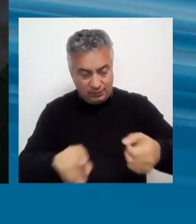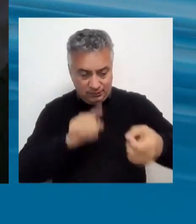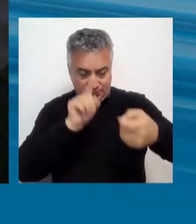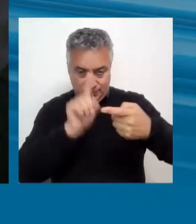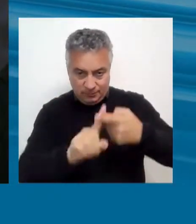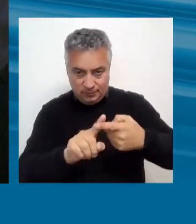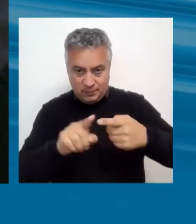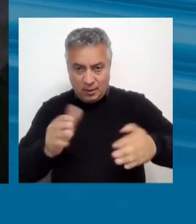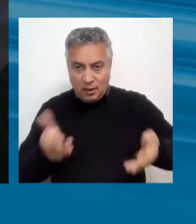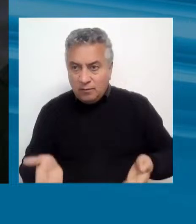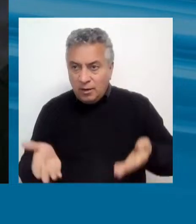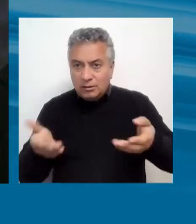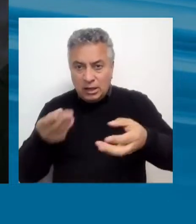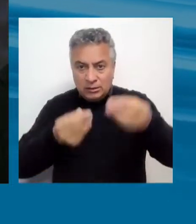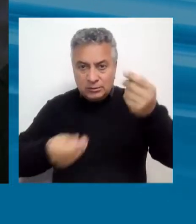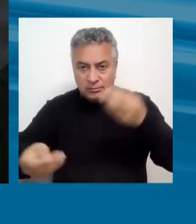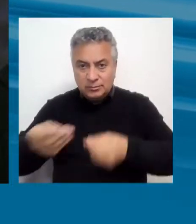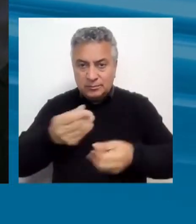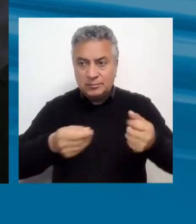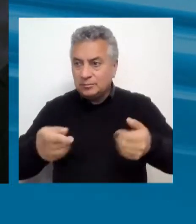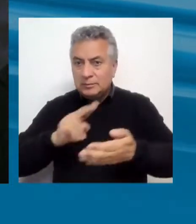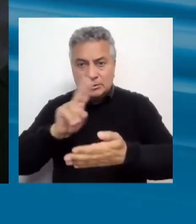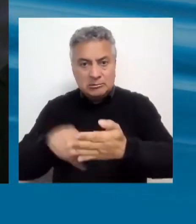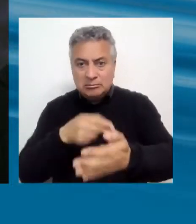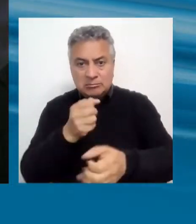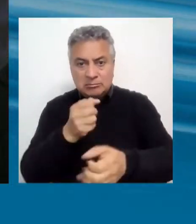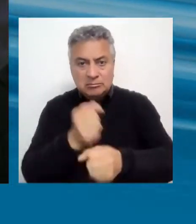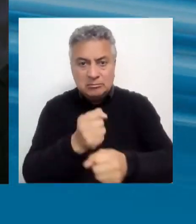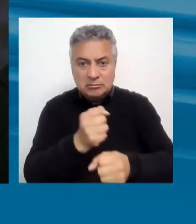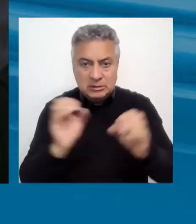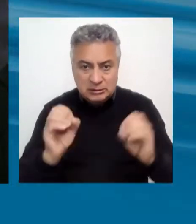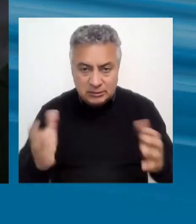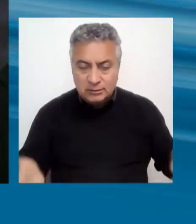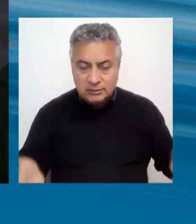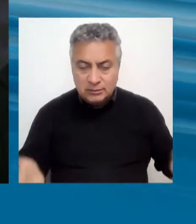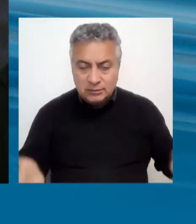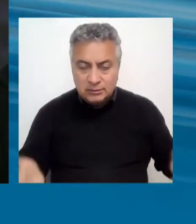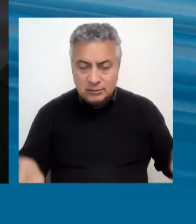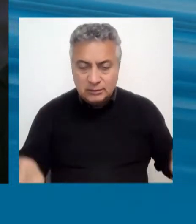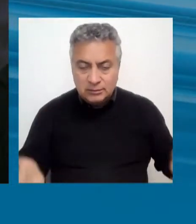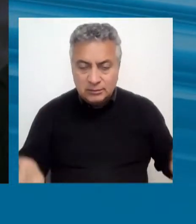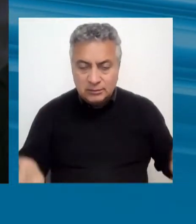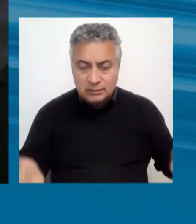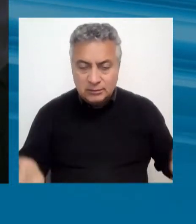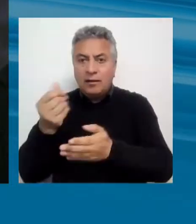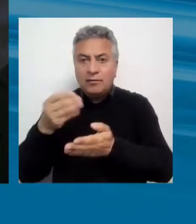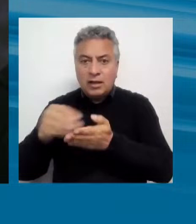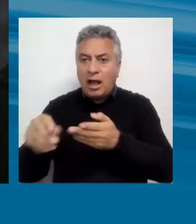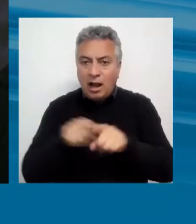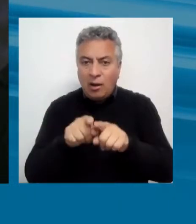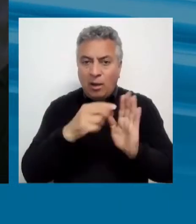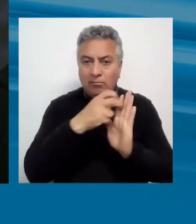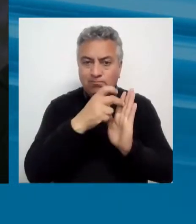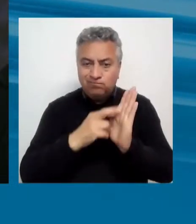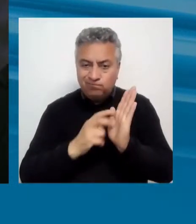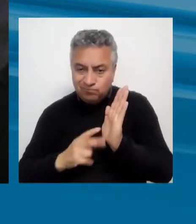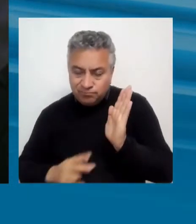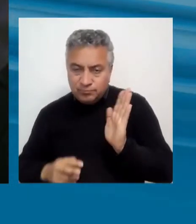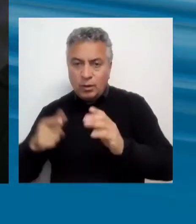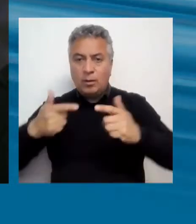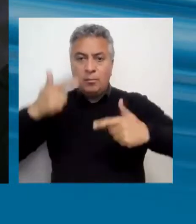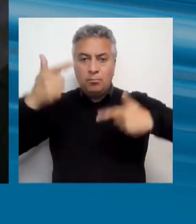as slowdown in economy, high informal markets, regressive fiscal